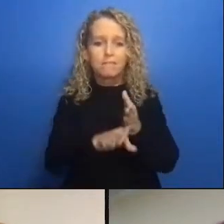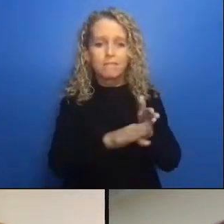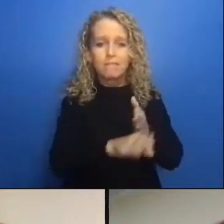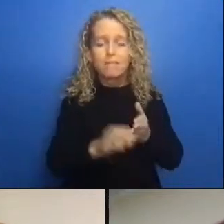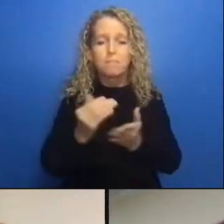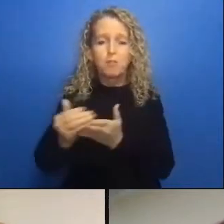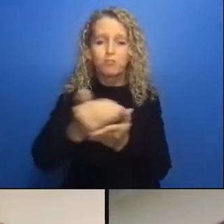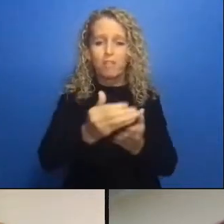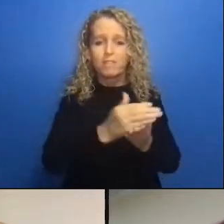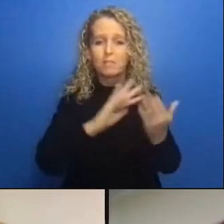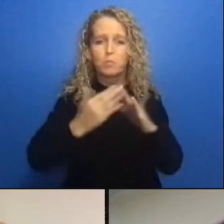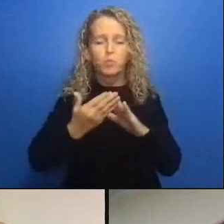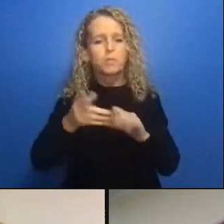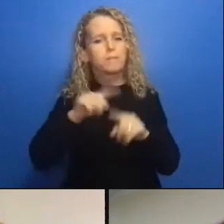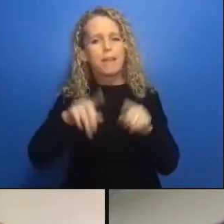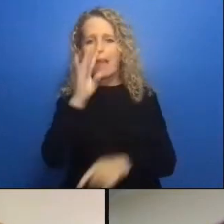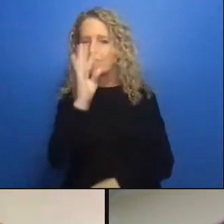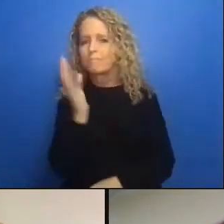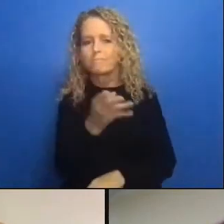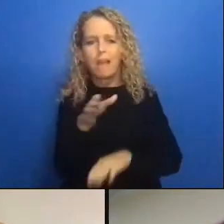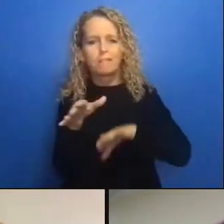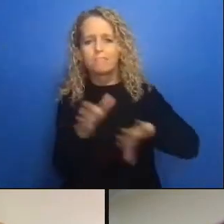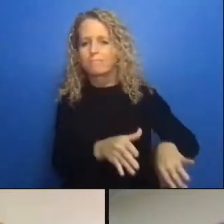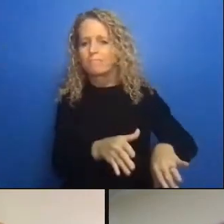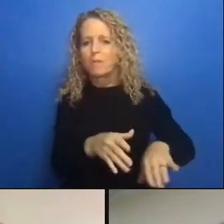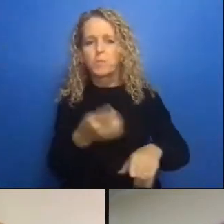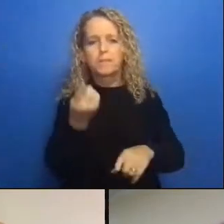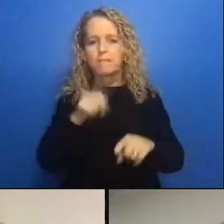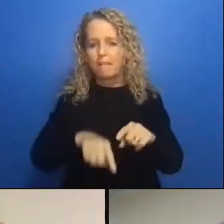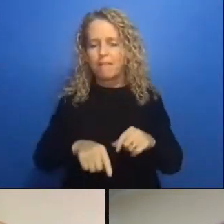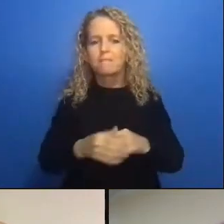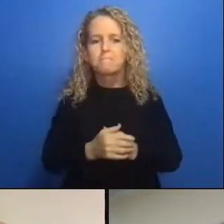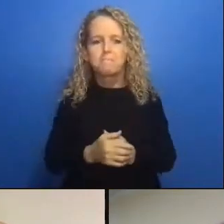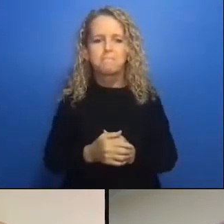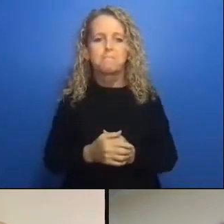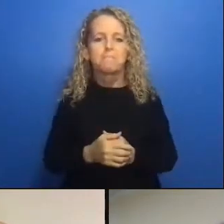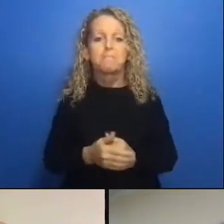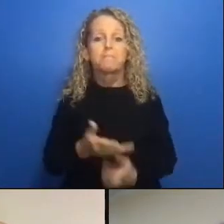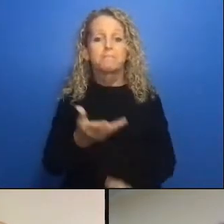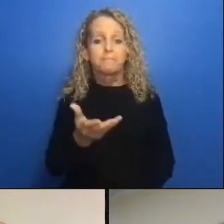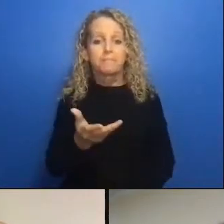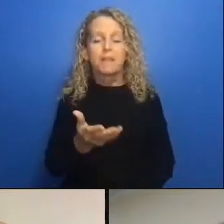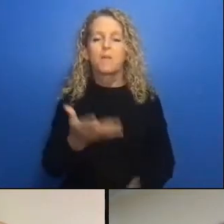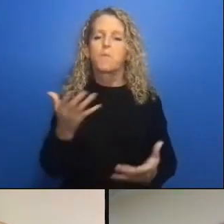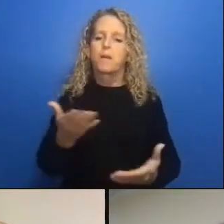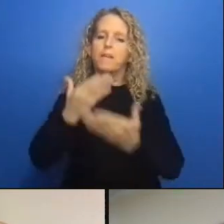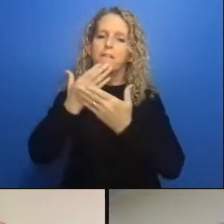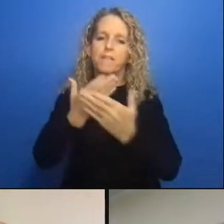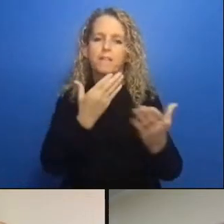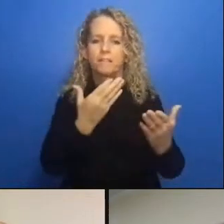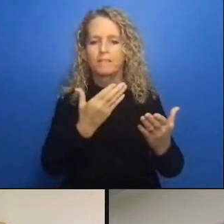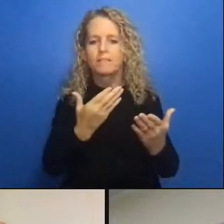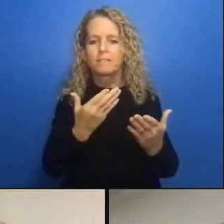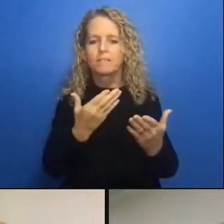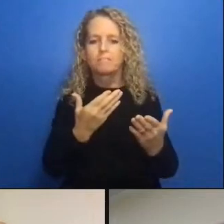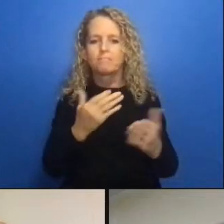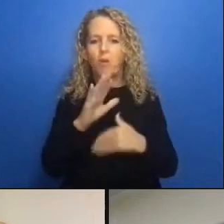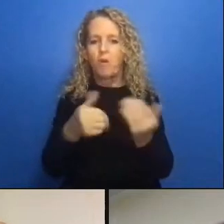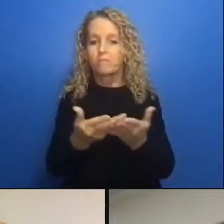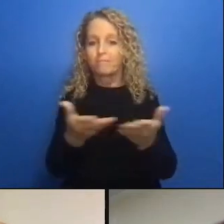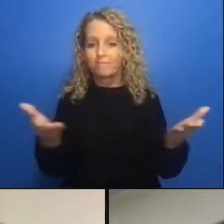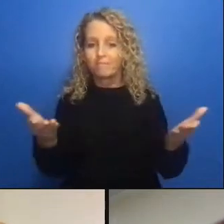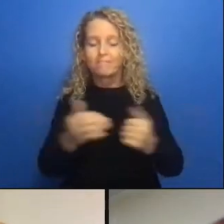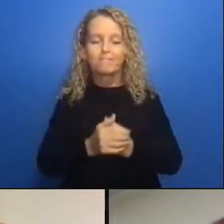That is a great note to end on. Let me extend thanks on behalf of everybody today for a fantastic